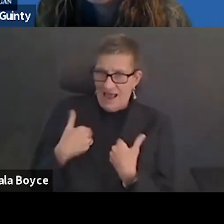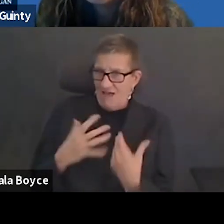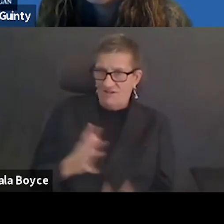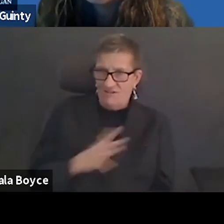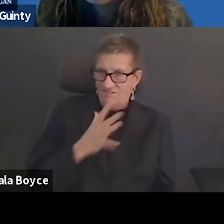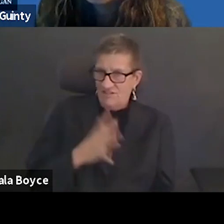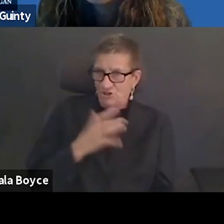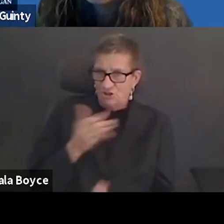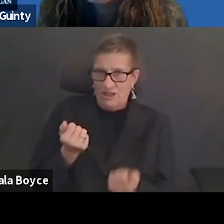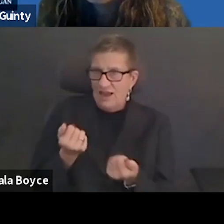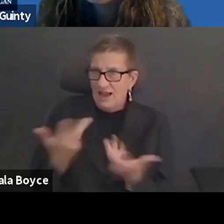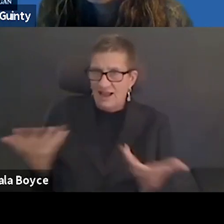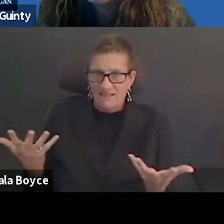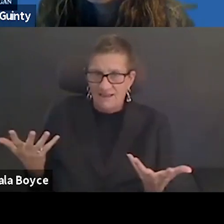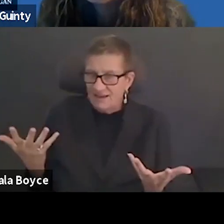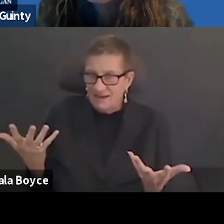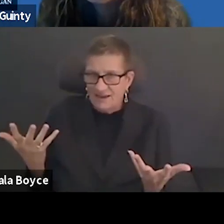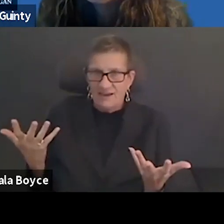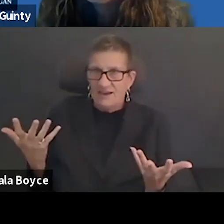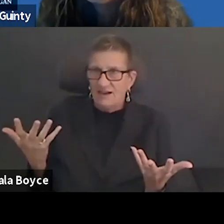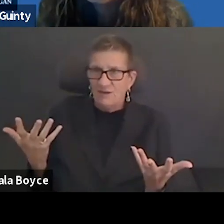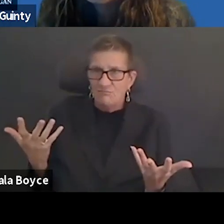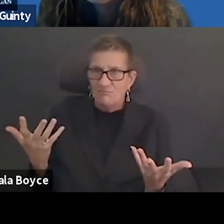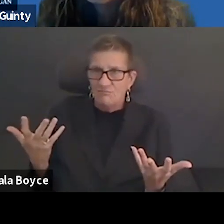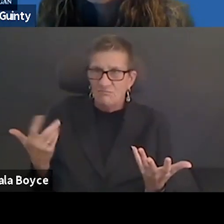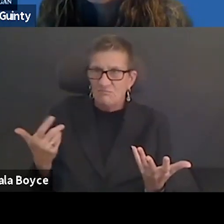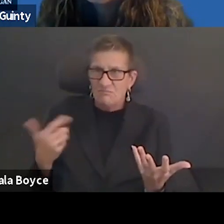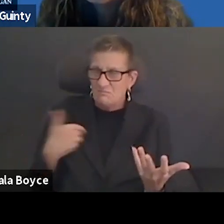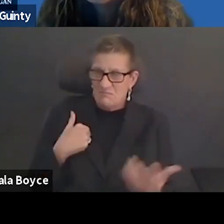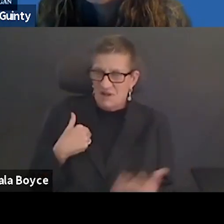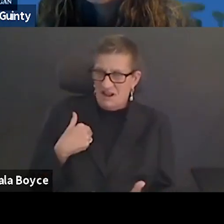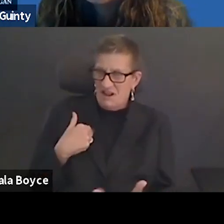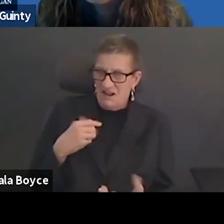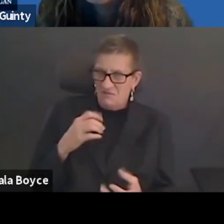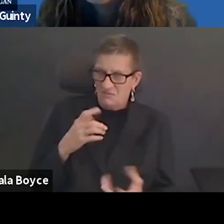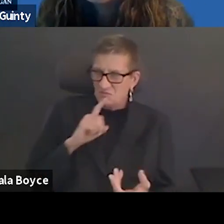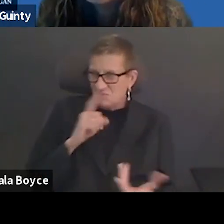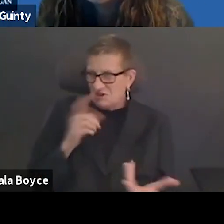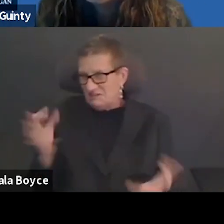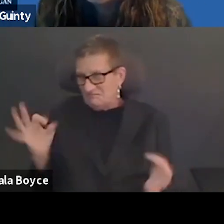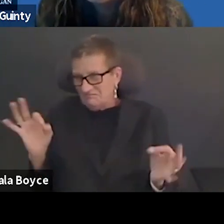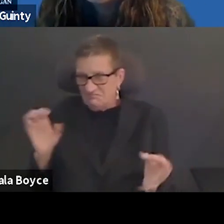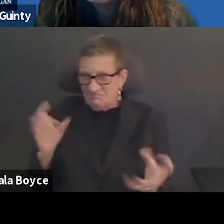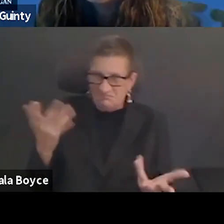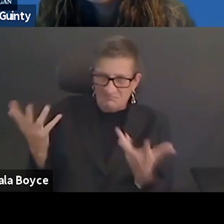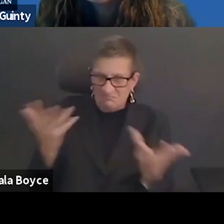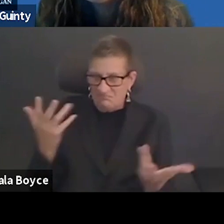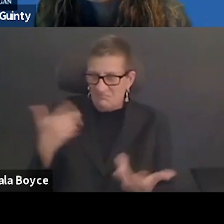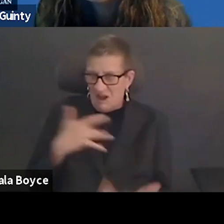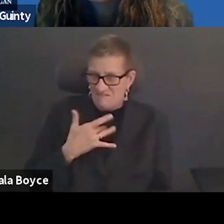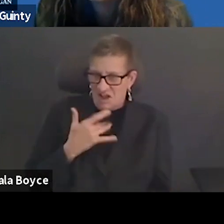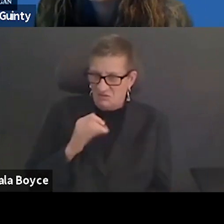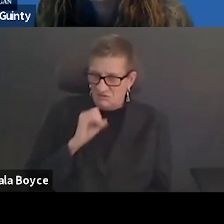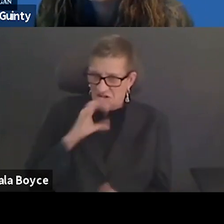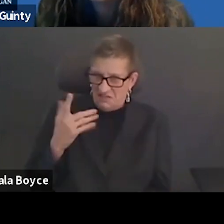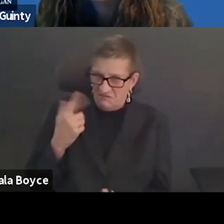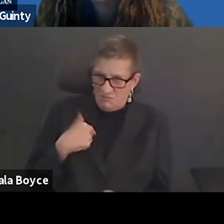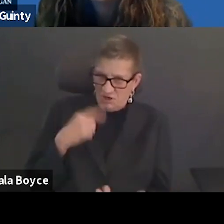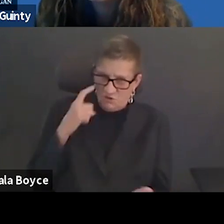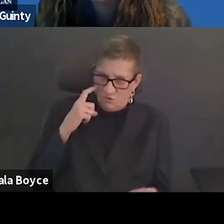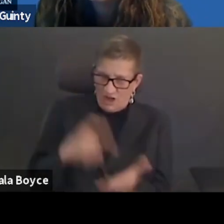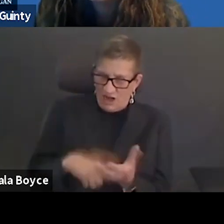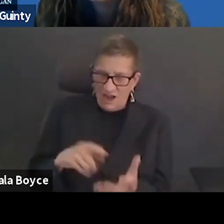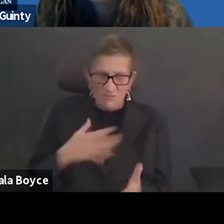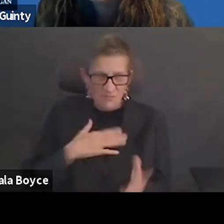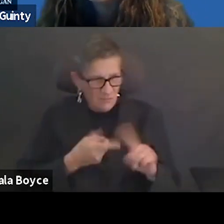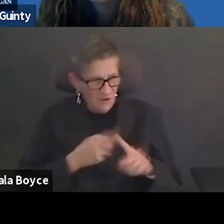wasn't something that even I felt like needed to be recognized. And then my friend was like, but you